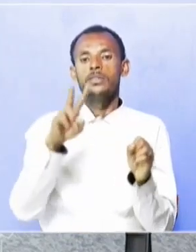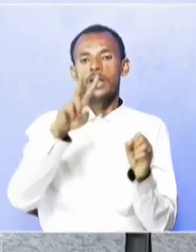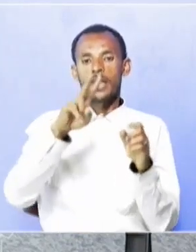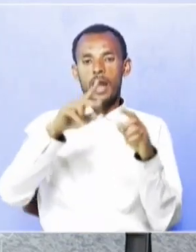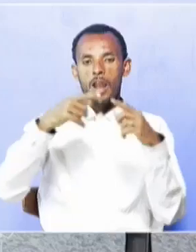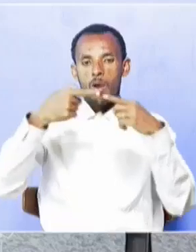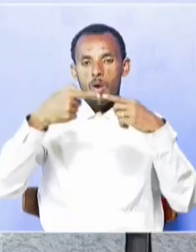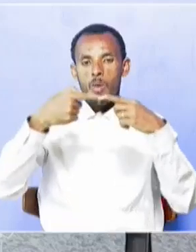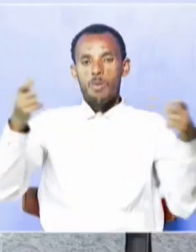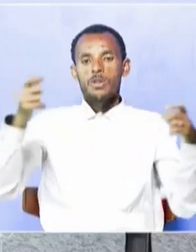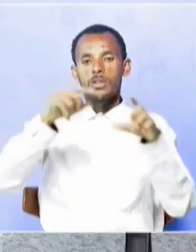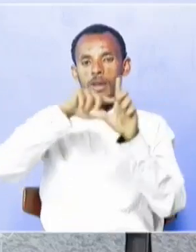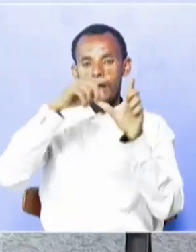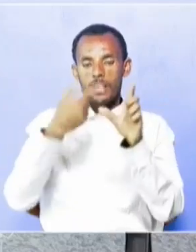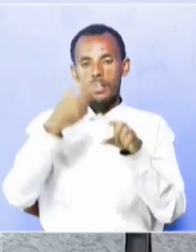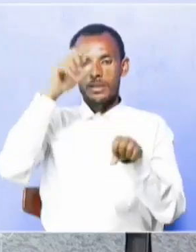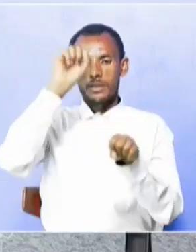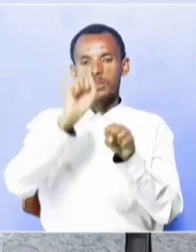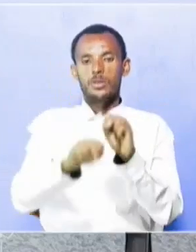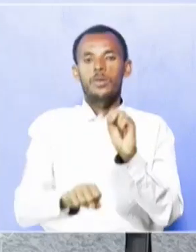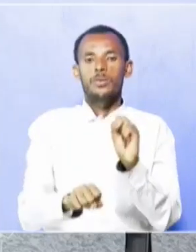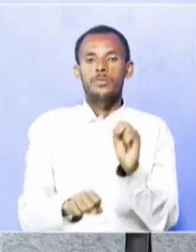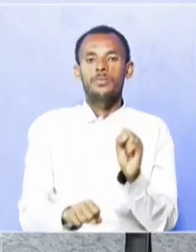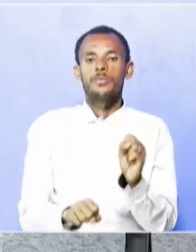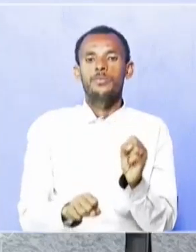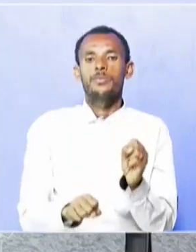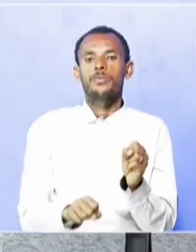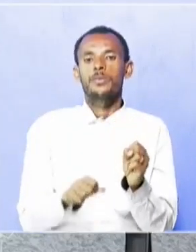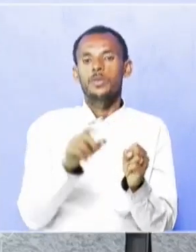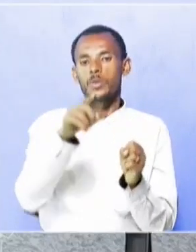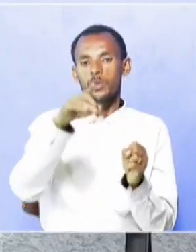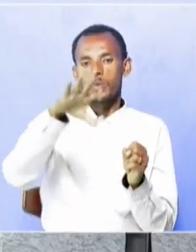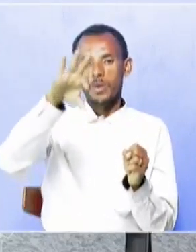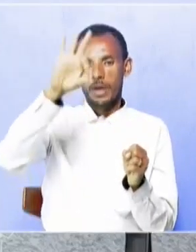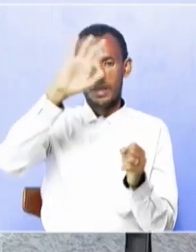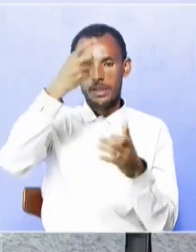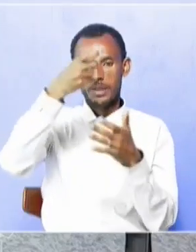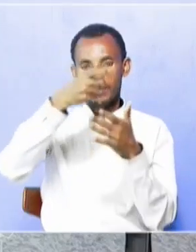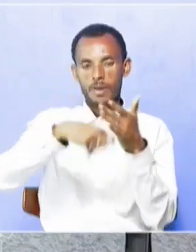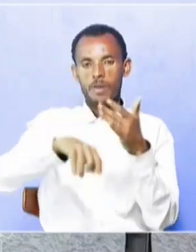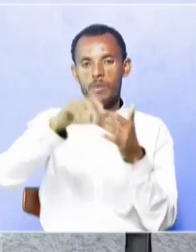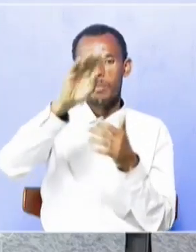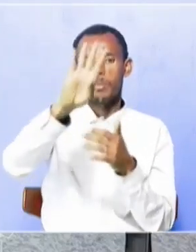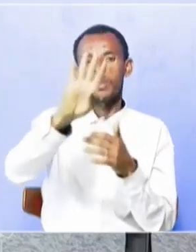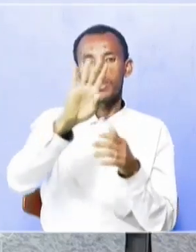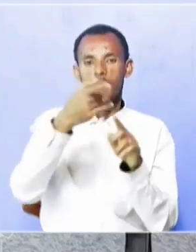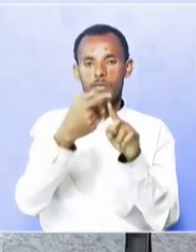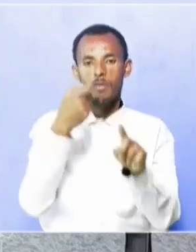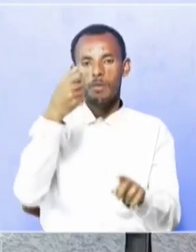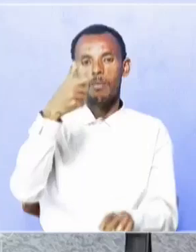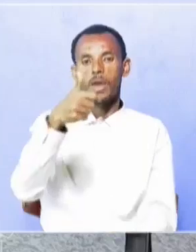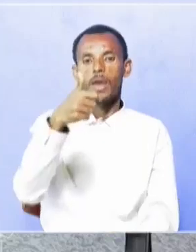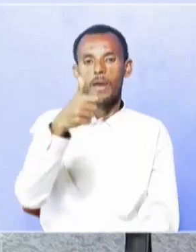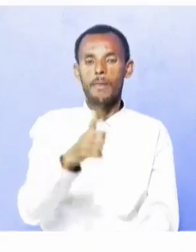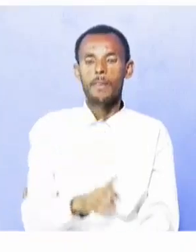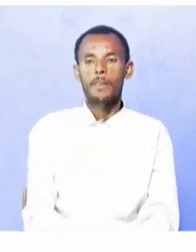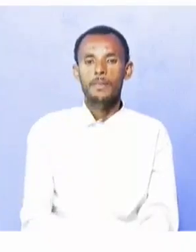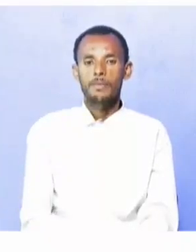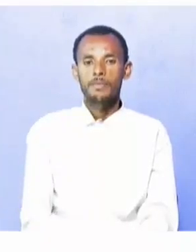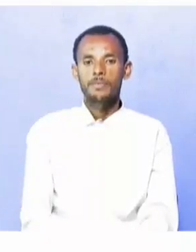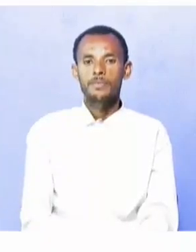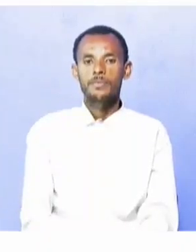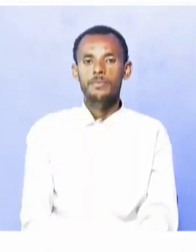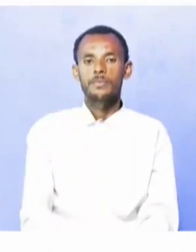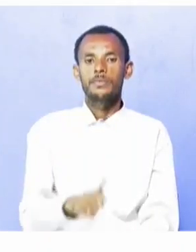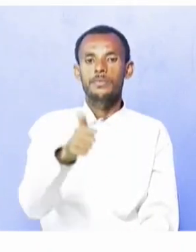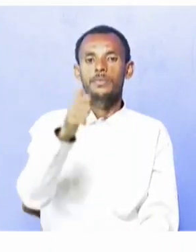vertically opposite angles. So immediately you can get the value of B from A. So